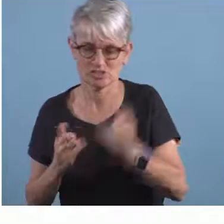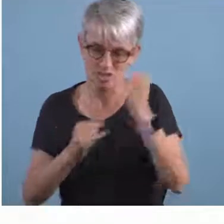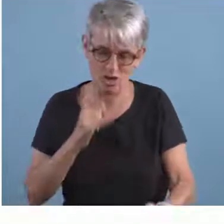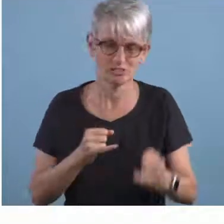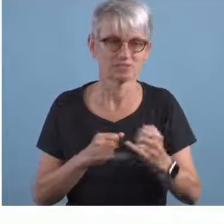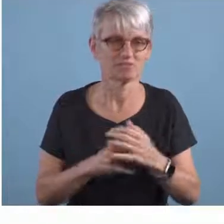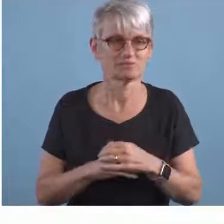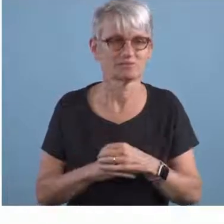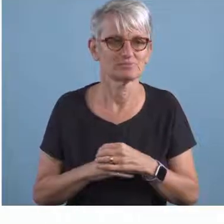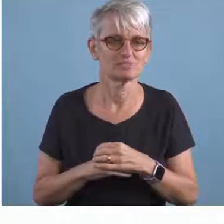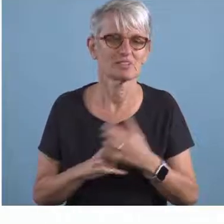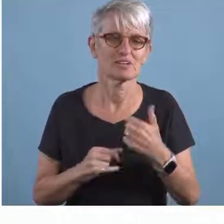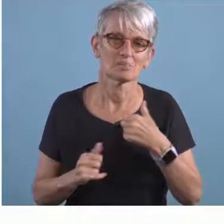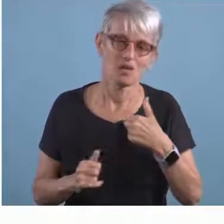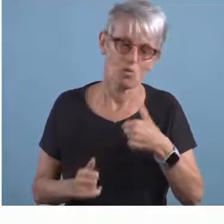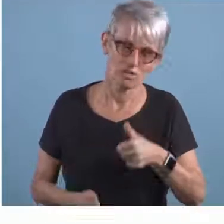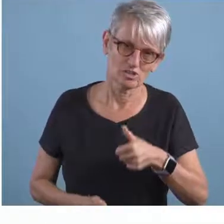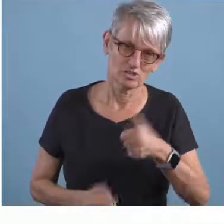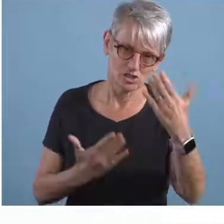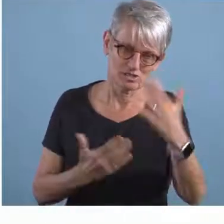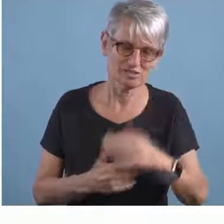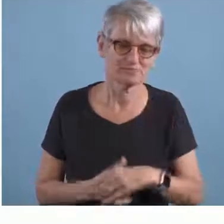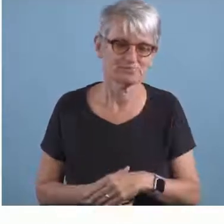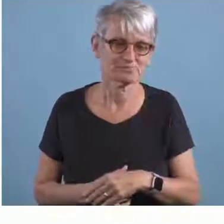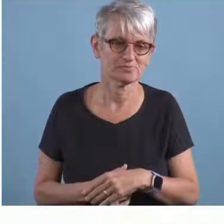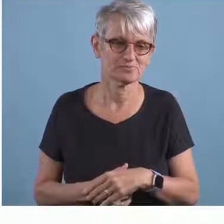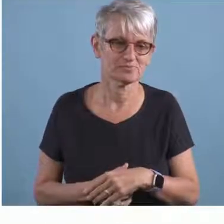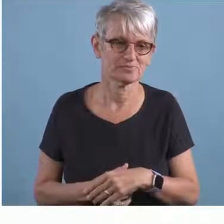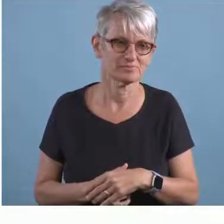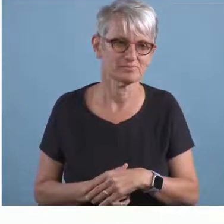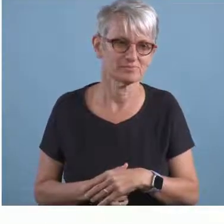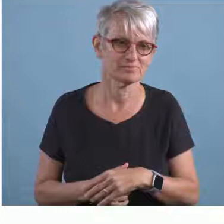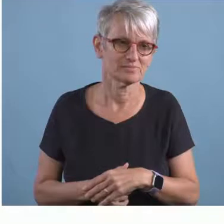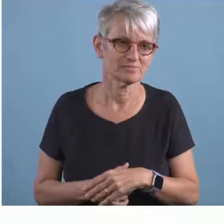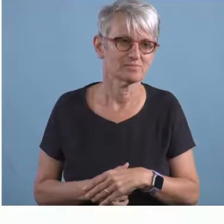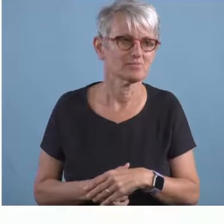what I'd like to propose after this talk, if you would advance the slide,